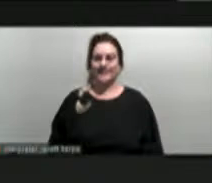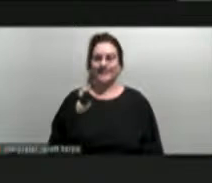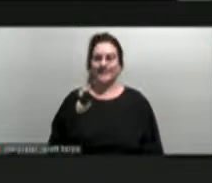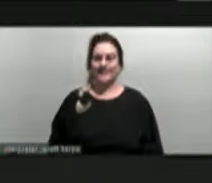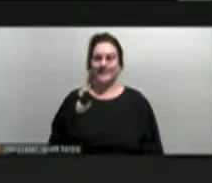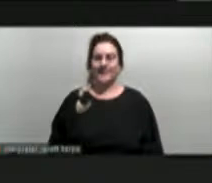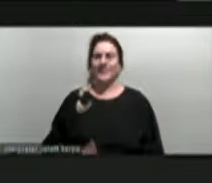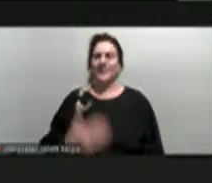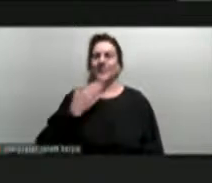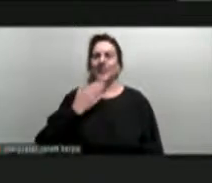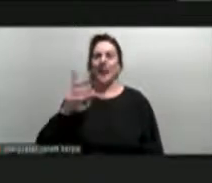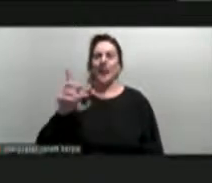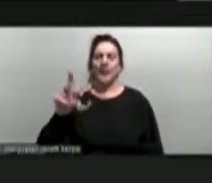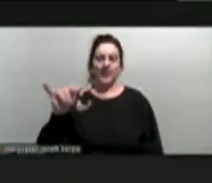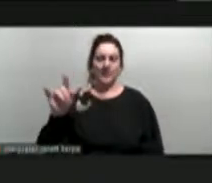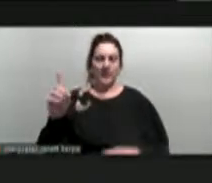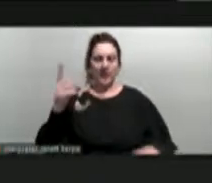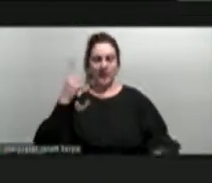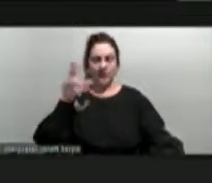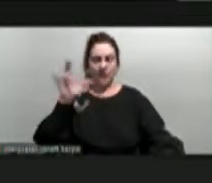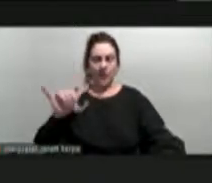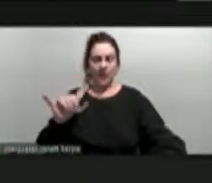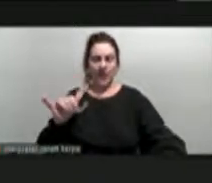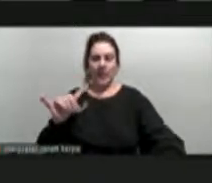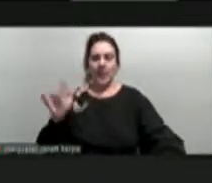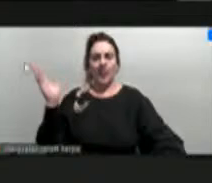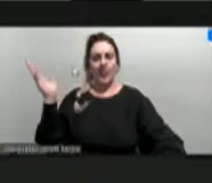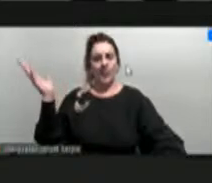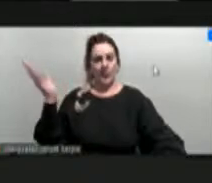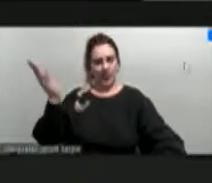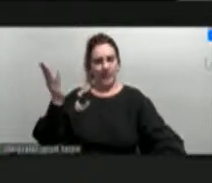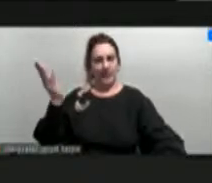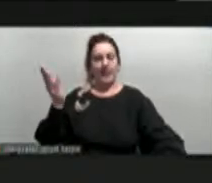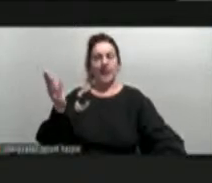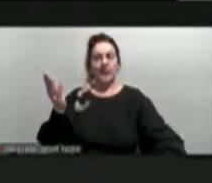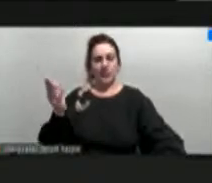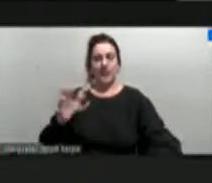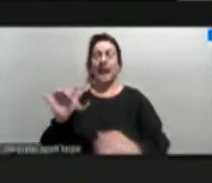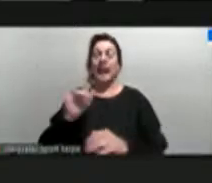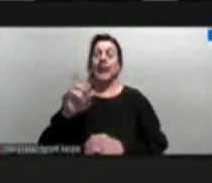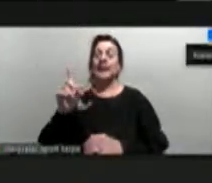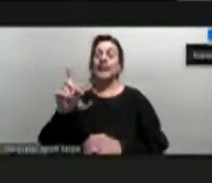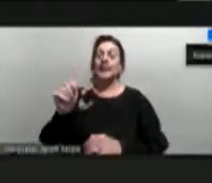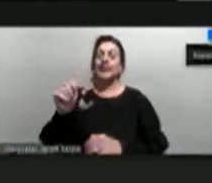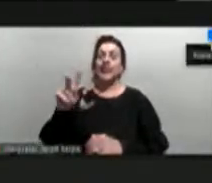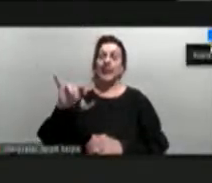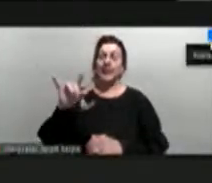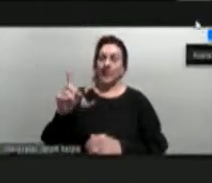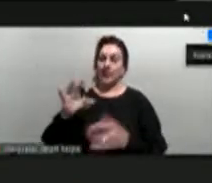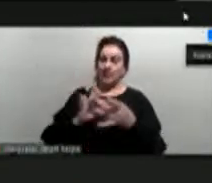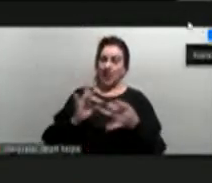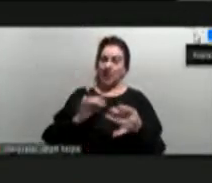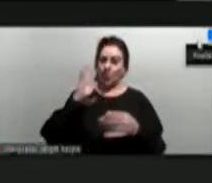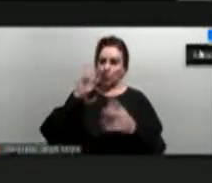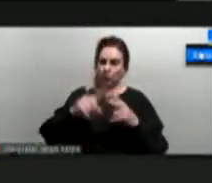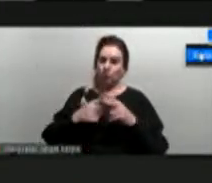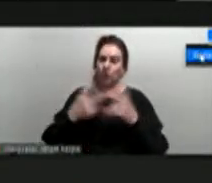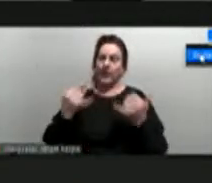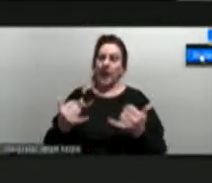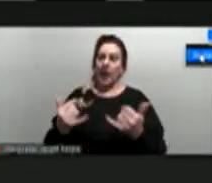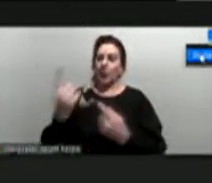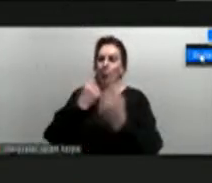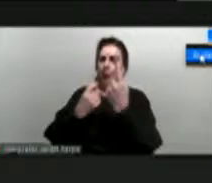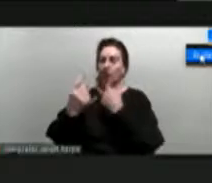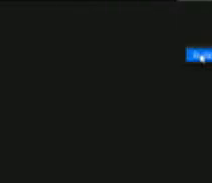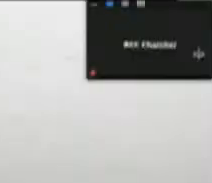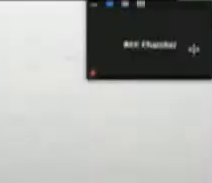Thank you, David, for that presentation. As David mentioned, I will start now and begin the question and answer session